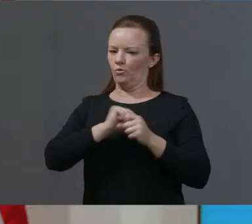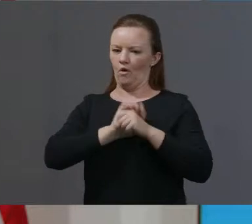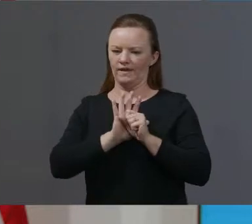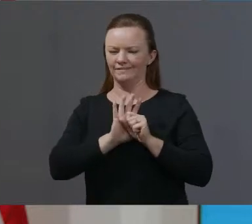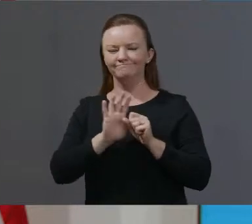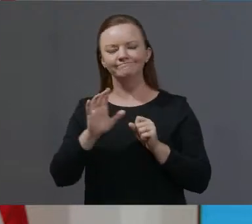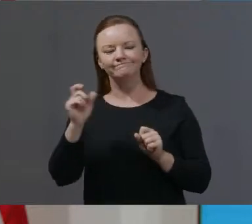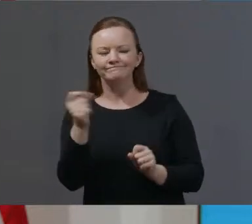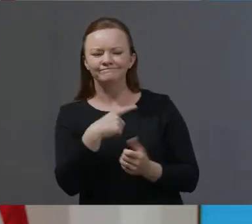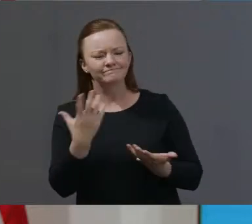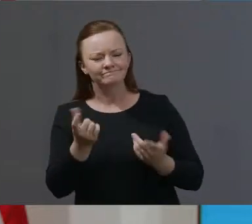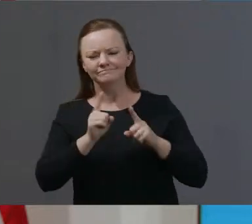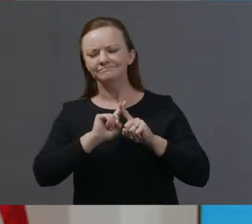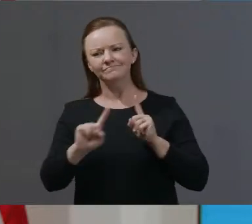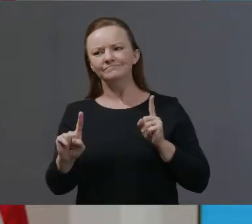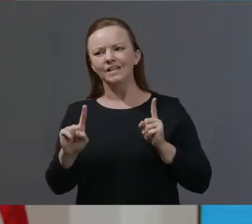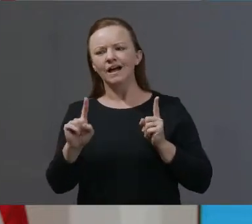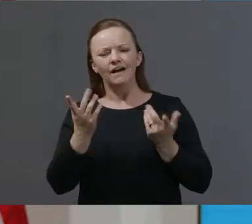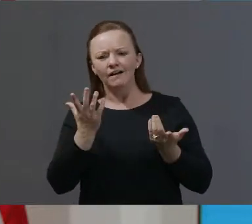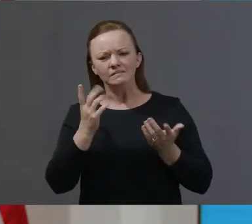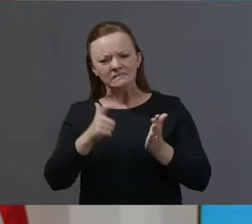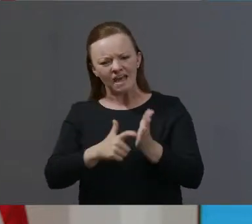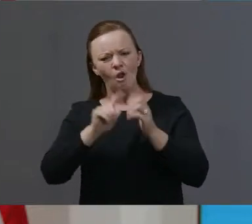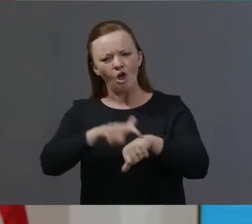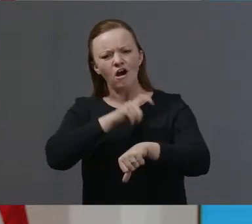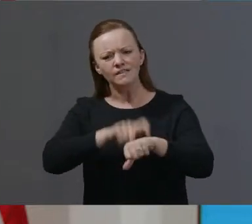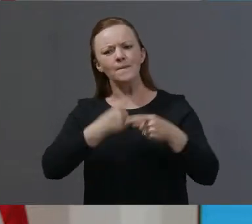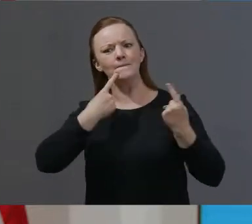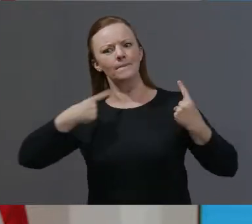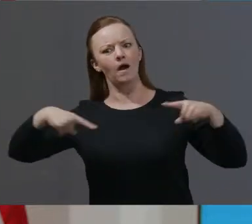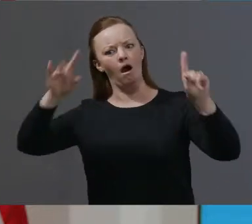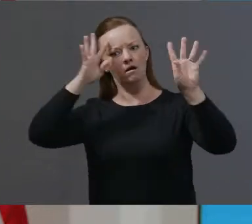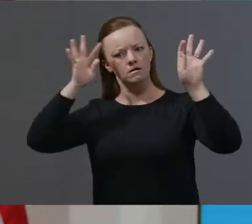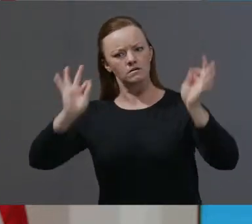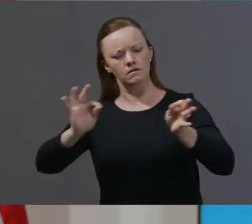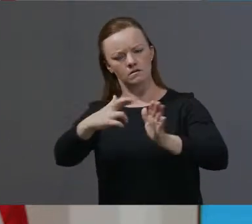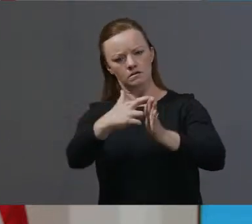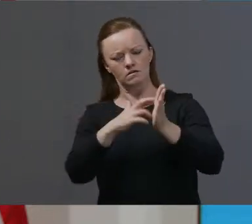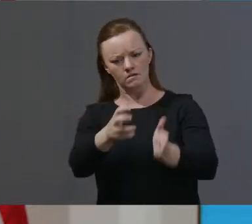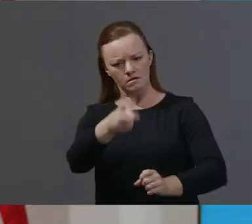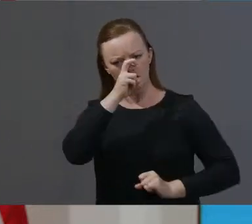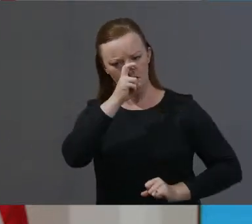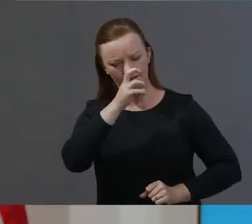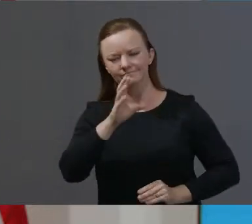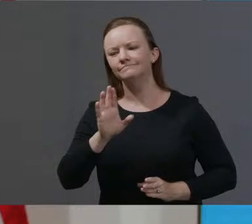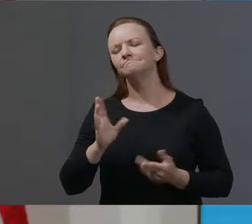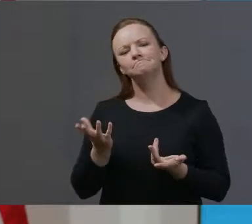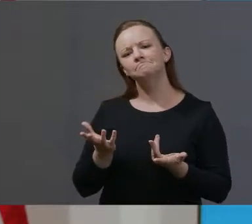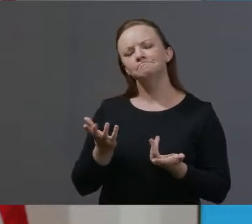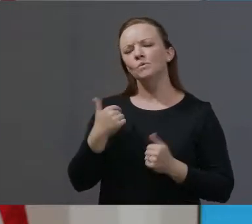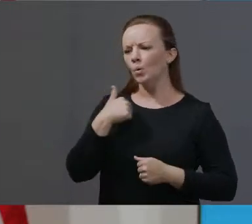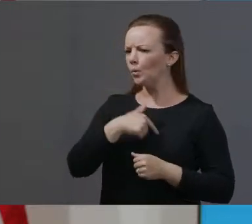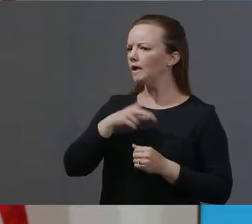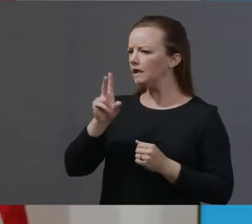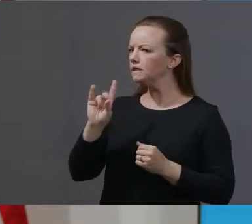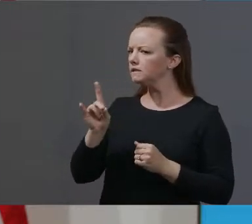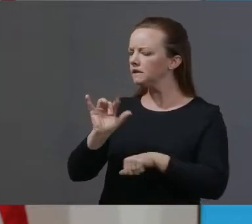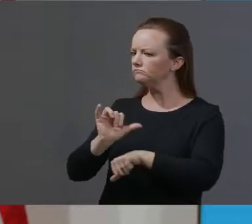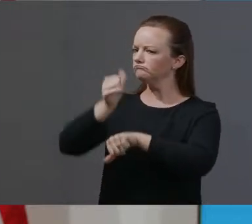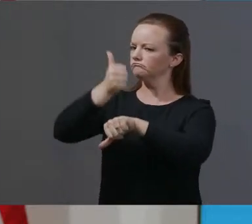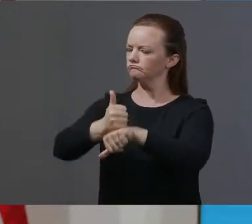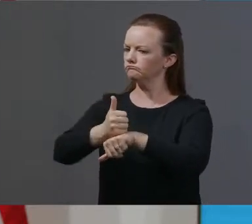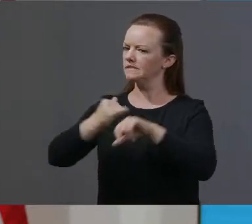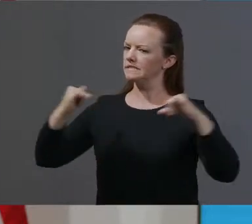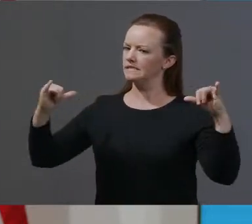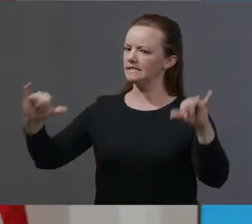mean, all eyes are on you as the doctor. Well, and we did put in the stay-at-home order in place. That was